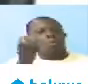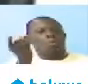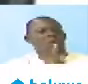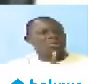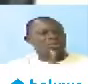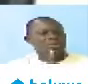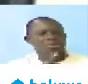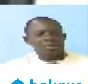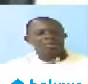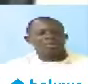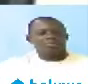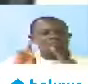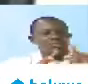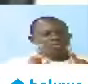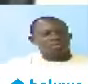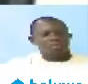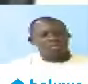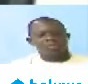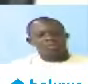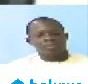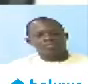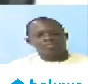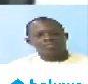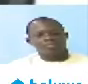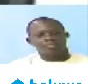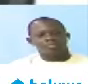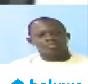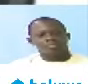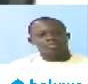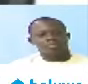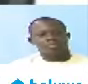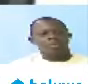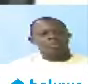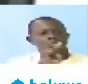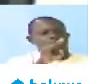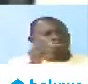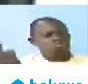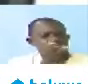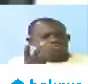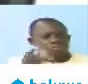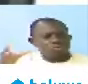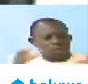What is that? The issue. Did you come together to the TRRC?